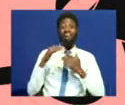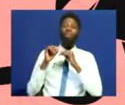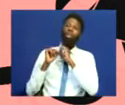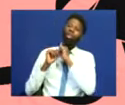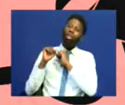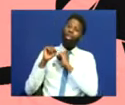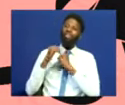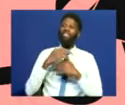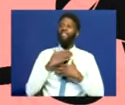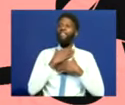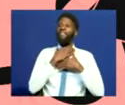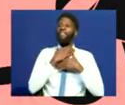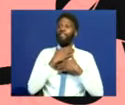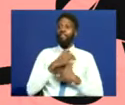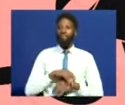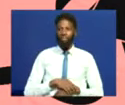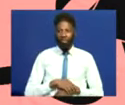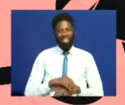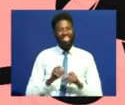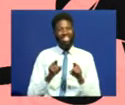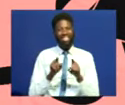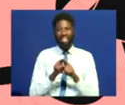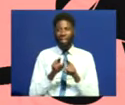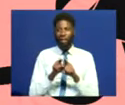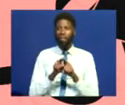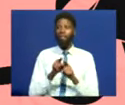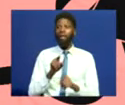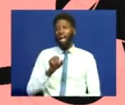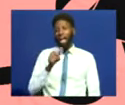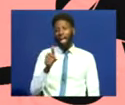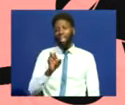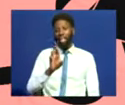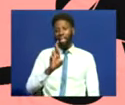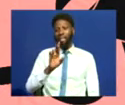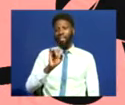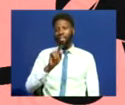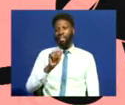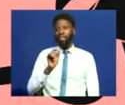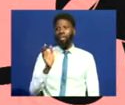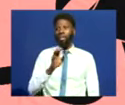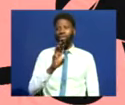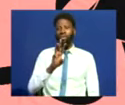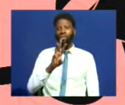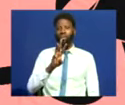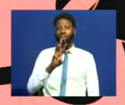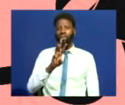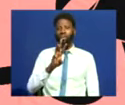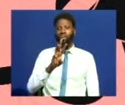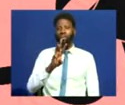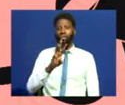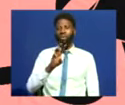is in regards to Rita Waini Mwendo Inouye Sambu, the 30-year-old woman who is also a student of the Jomo